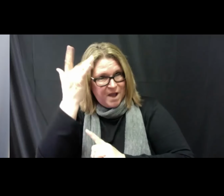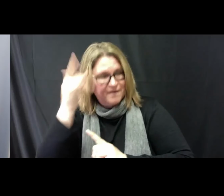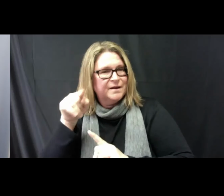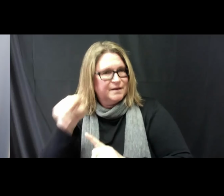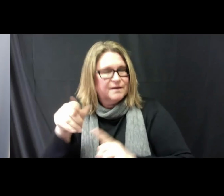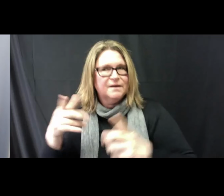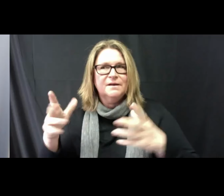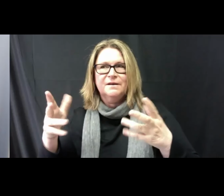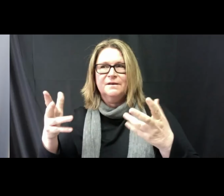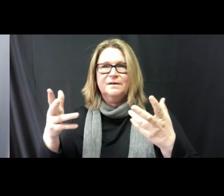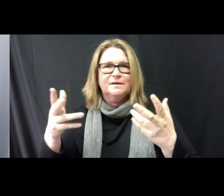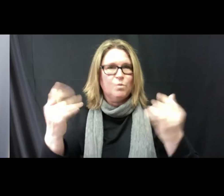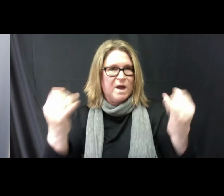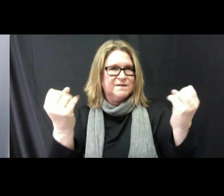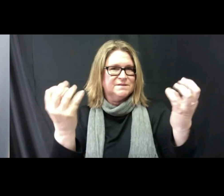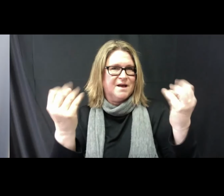hops, and